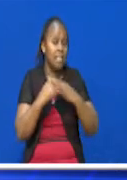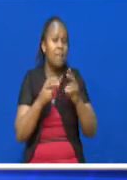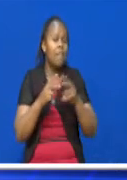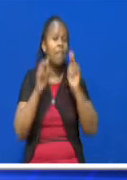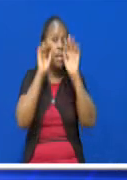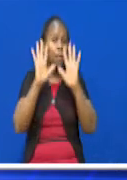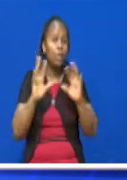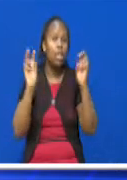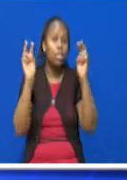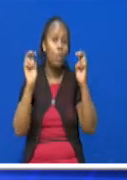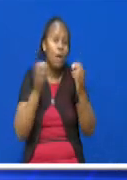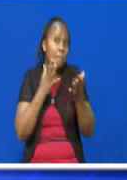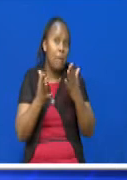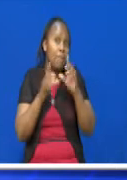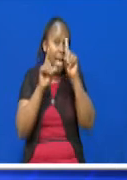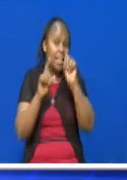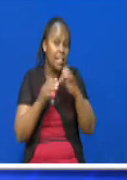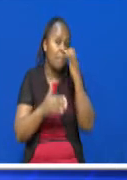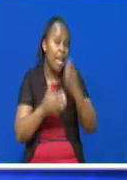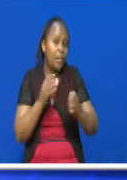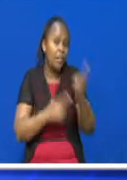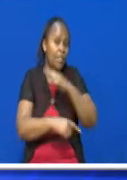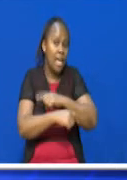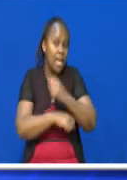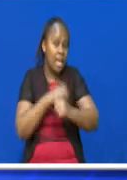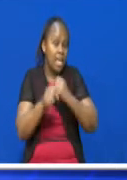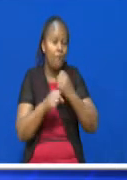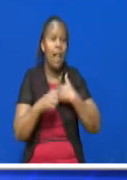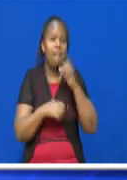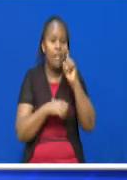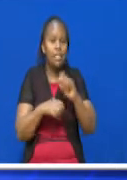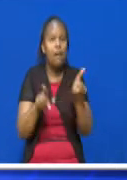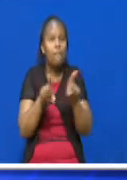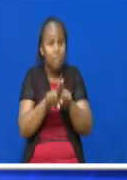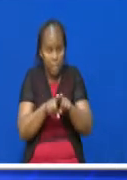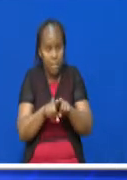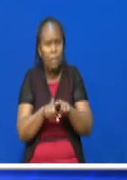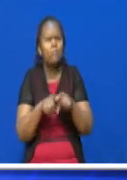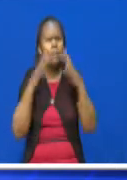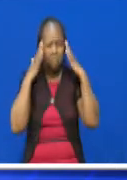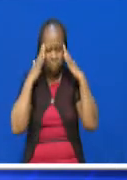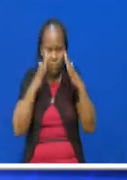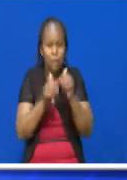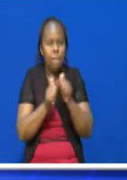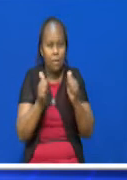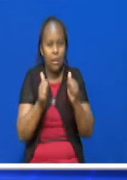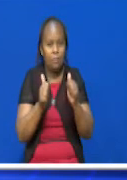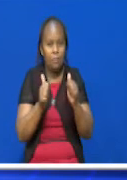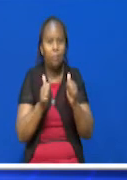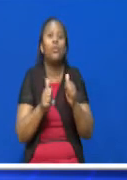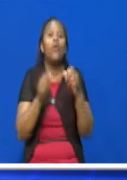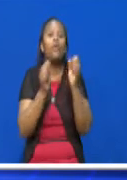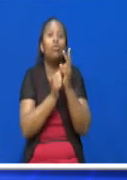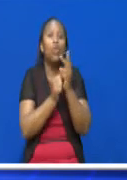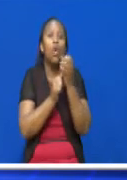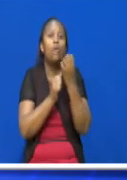of those topics that might be tried in this year's Kenya Certificate of Primary Education. Please pay attention. Yeah, from